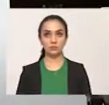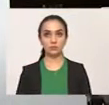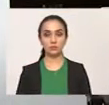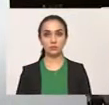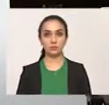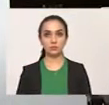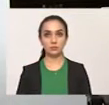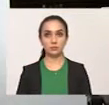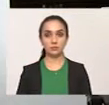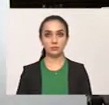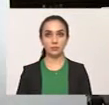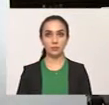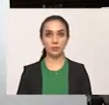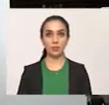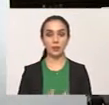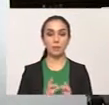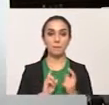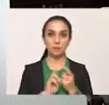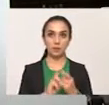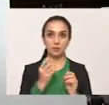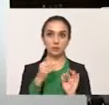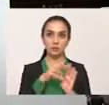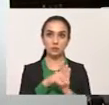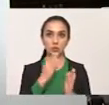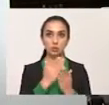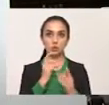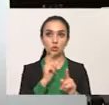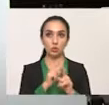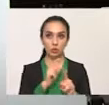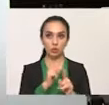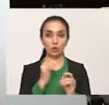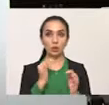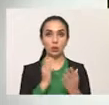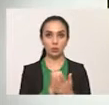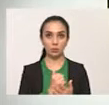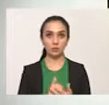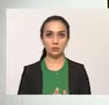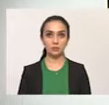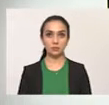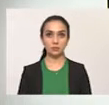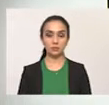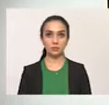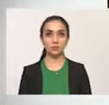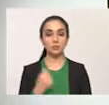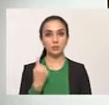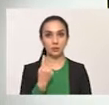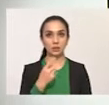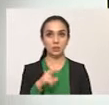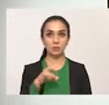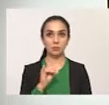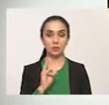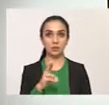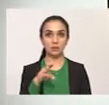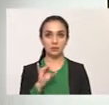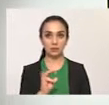Aziz o'quvchilar, bakteriyalarga tegishli so'zlarni toping. Birinchi